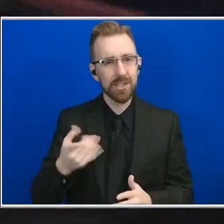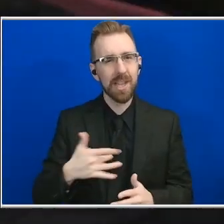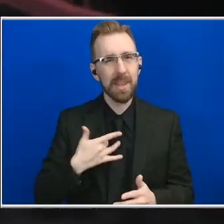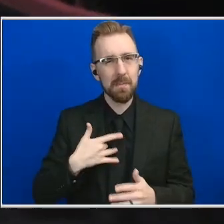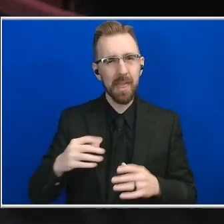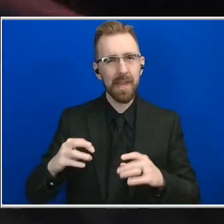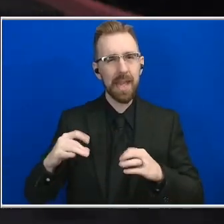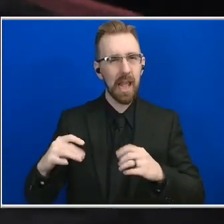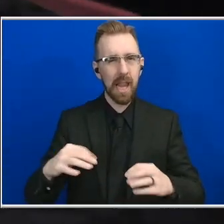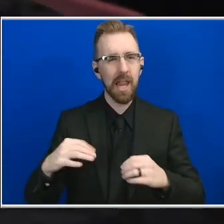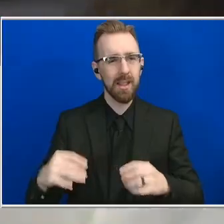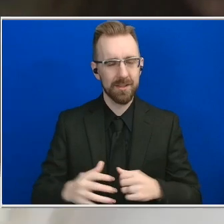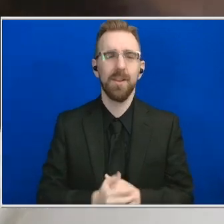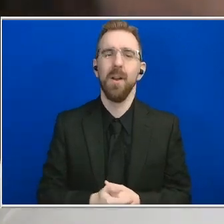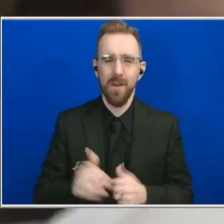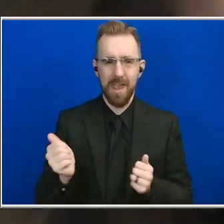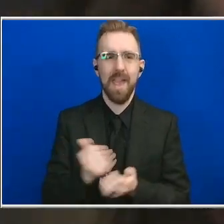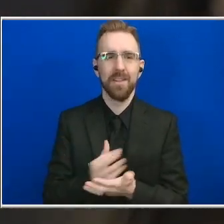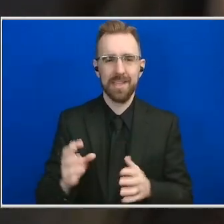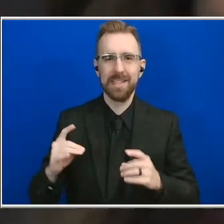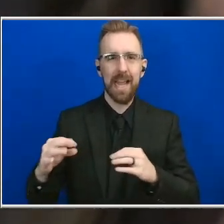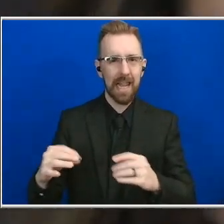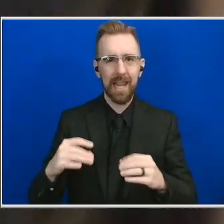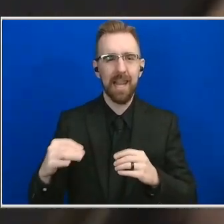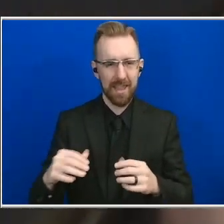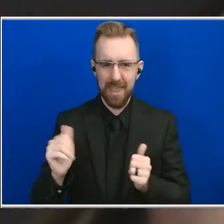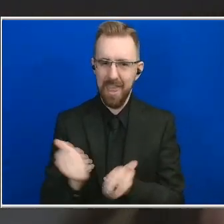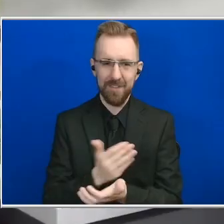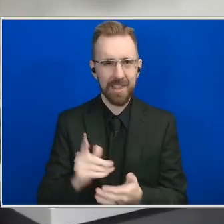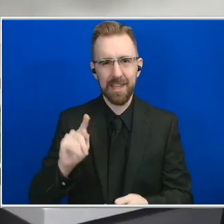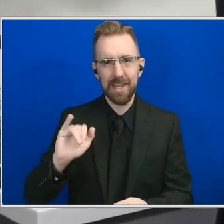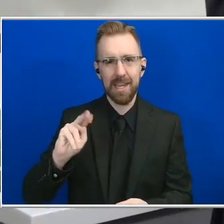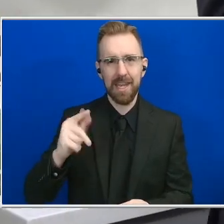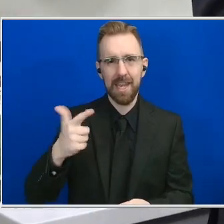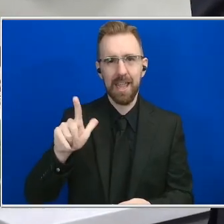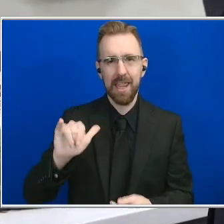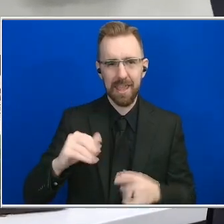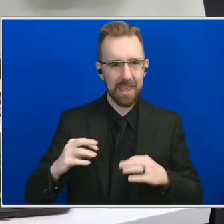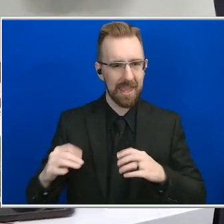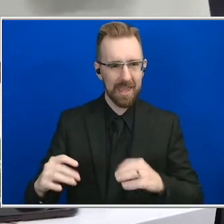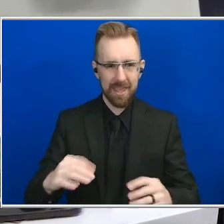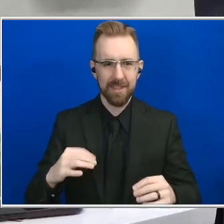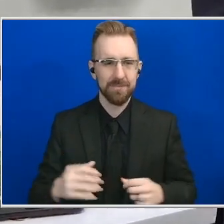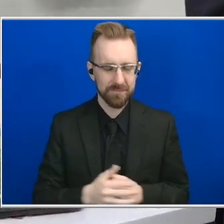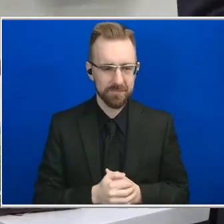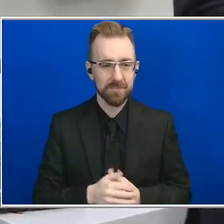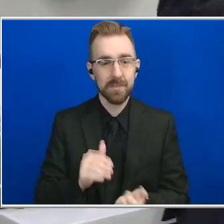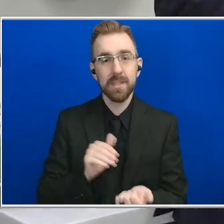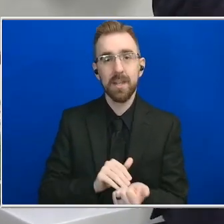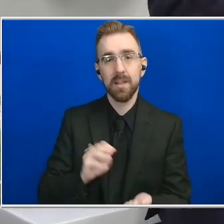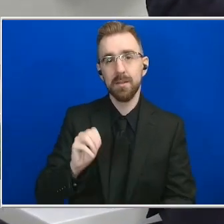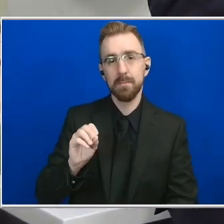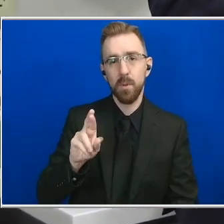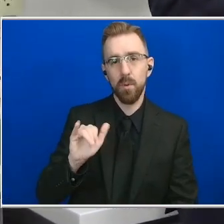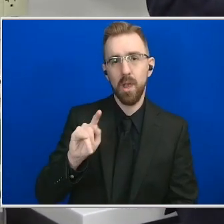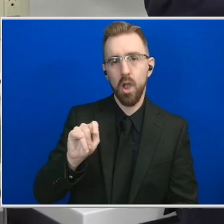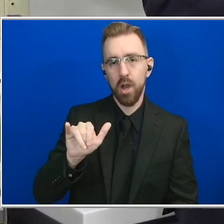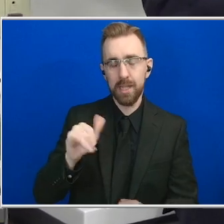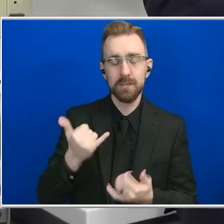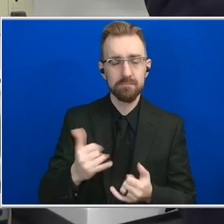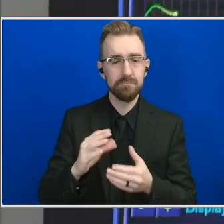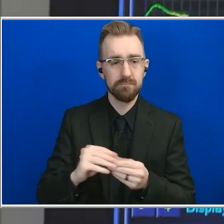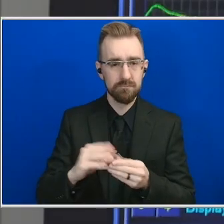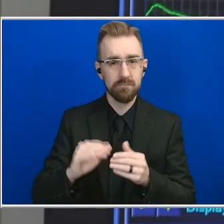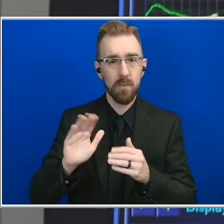now everything is tingling. Everything is tingling. It's tingling. Dr. Moriarty says now that all of his research and studies